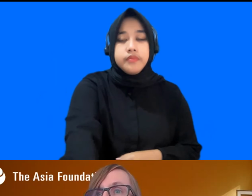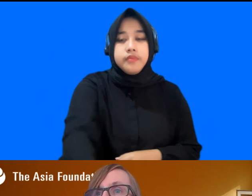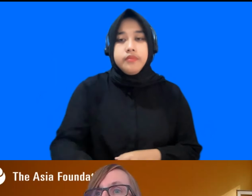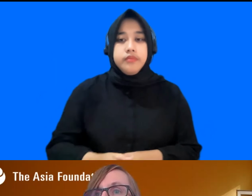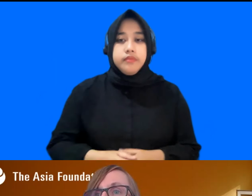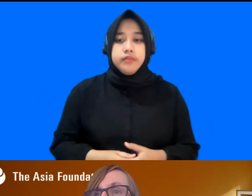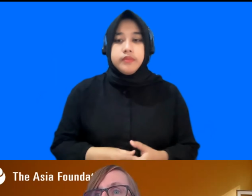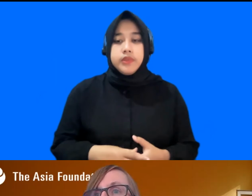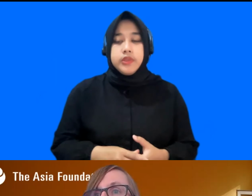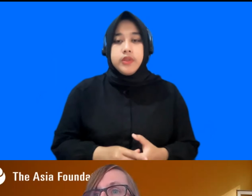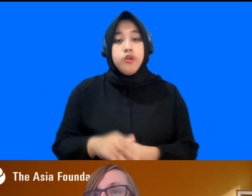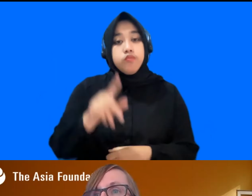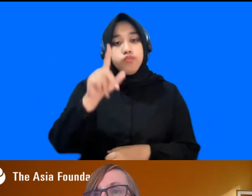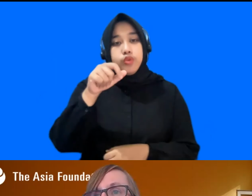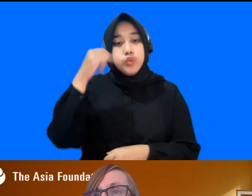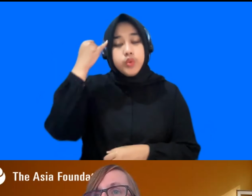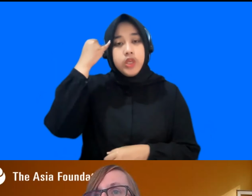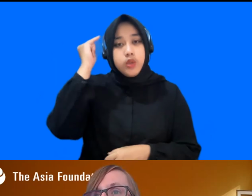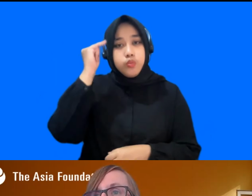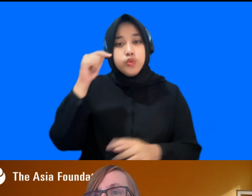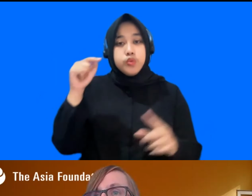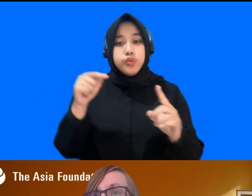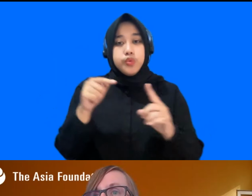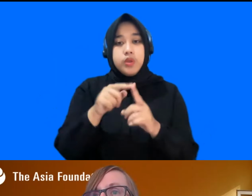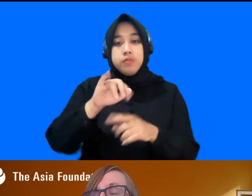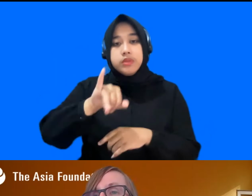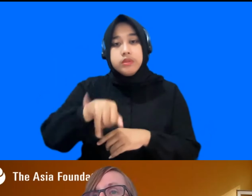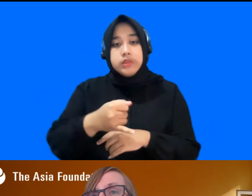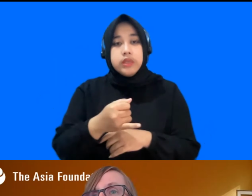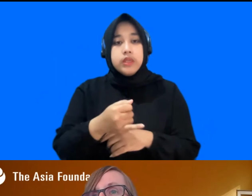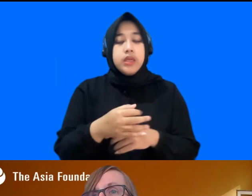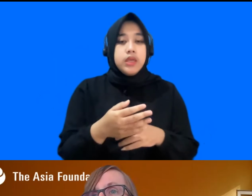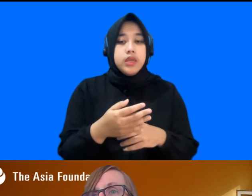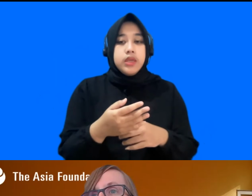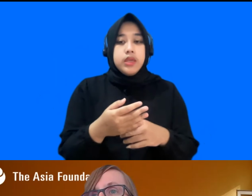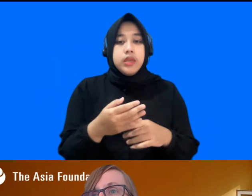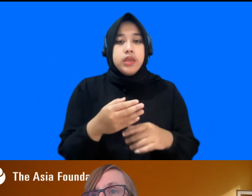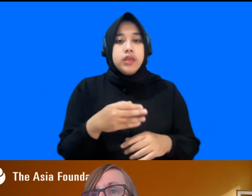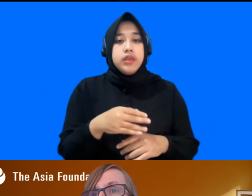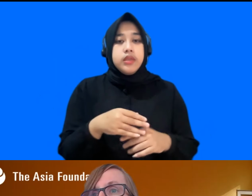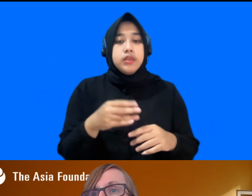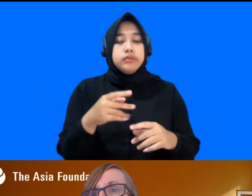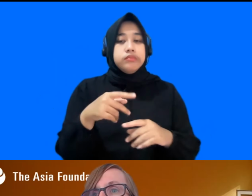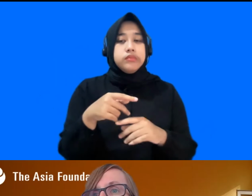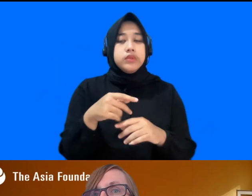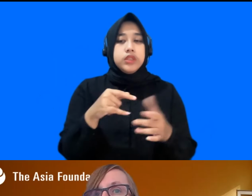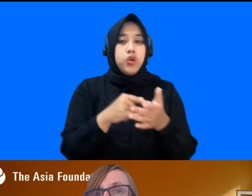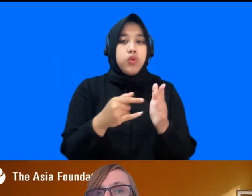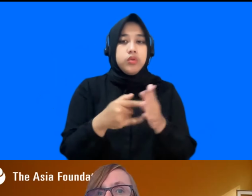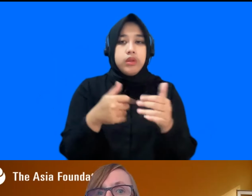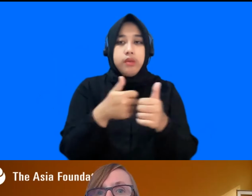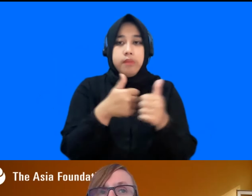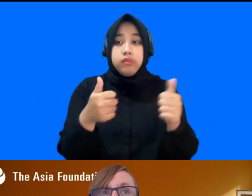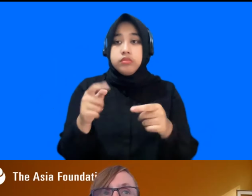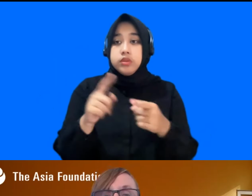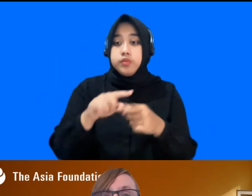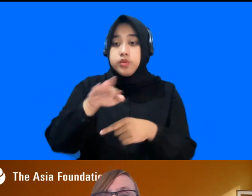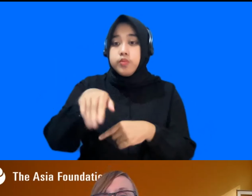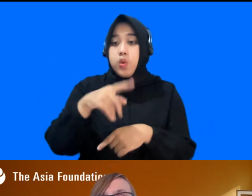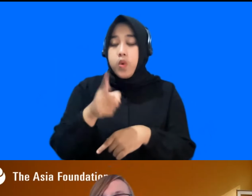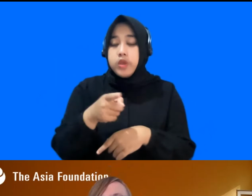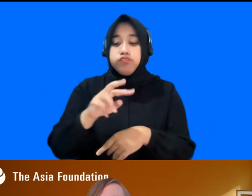empathy. While you work on these projects, how do you usually have to tweak your way of thinking as a tech person to be an all-rounded tech person?